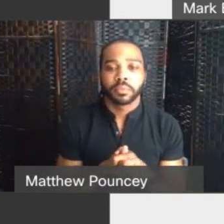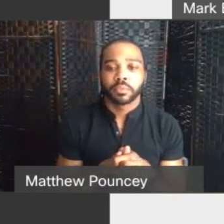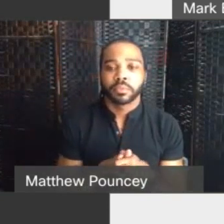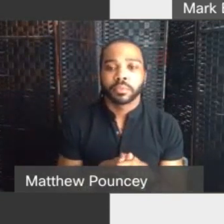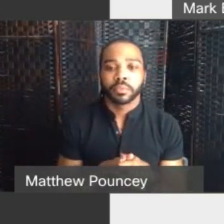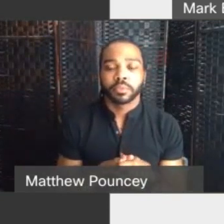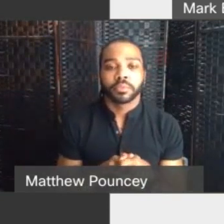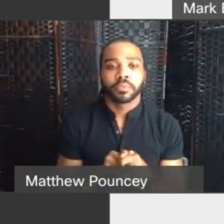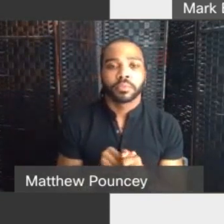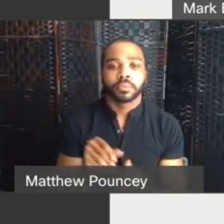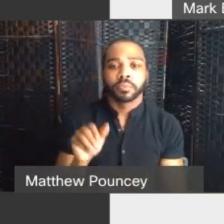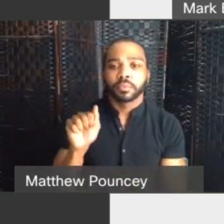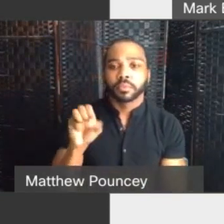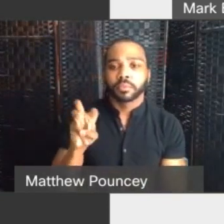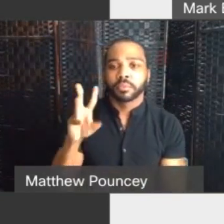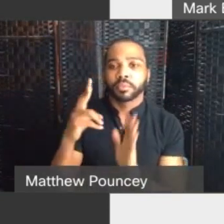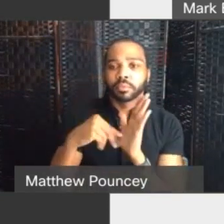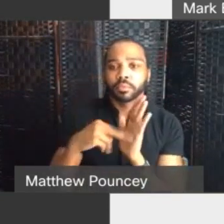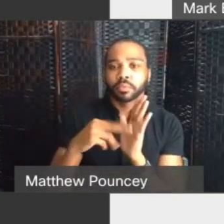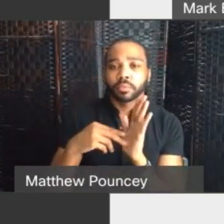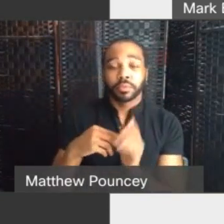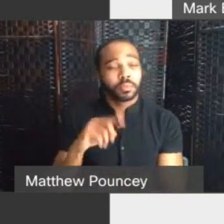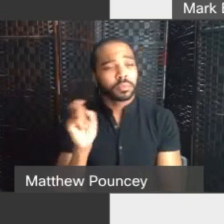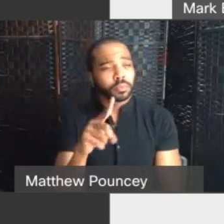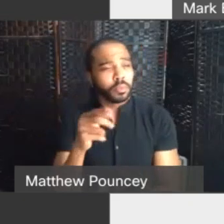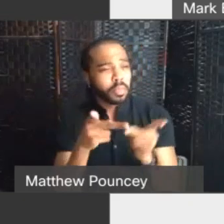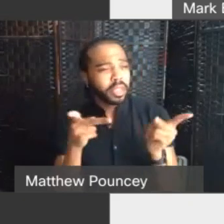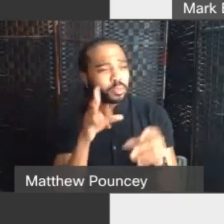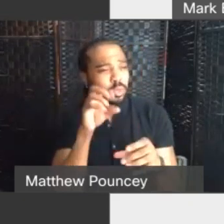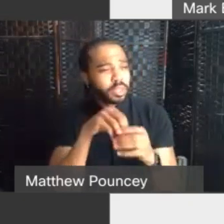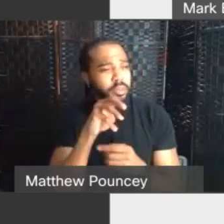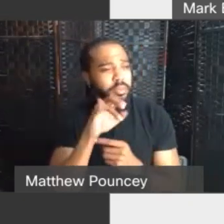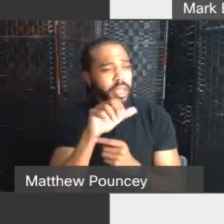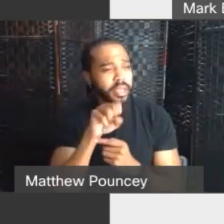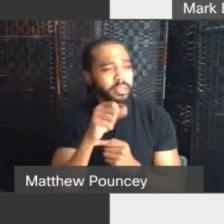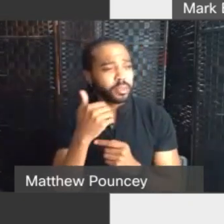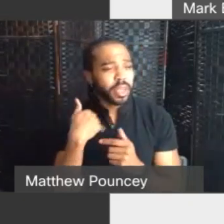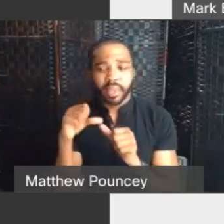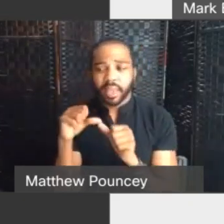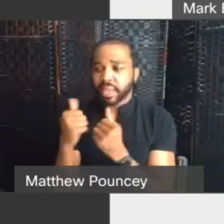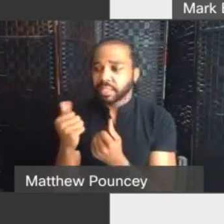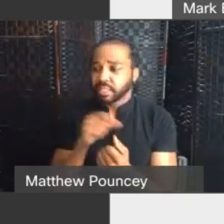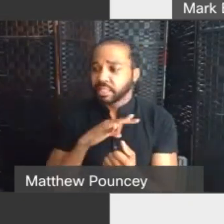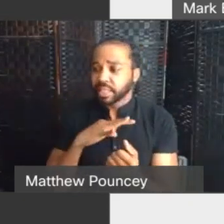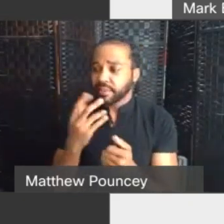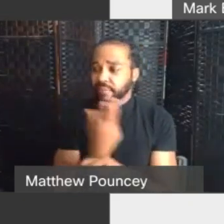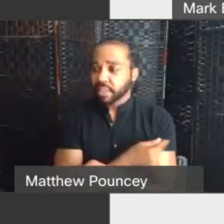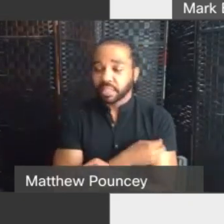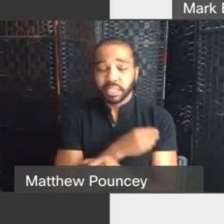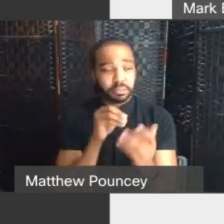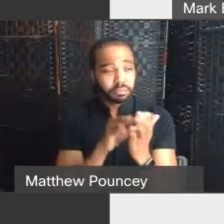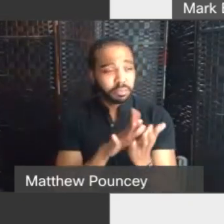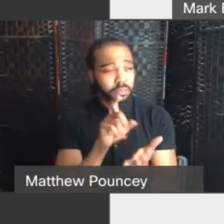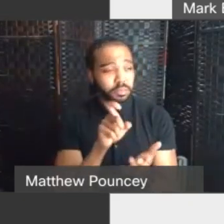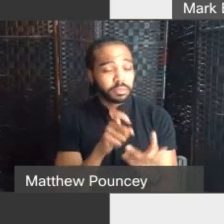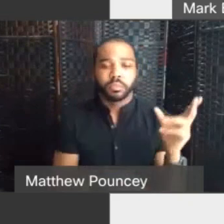Is there a place in MCIS to record data regarding agency staff having been vaccinated? No. And